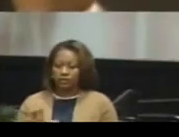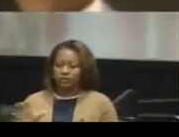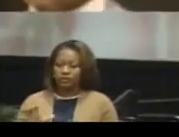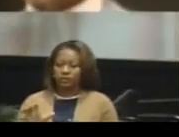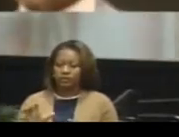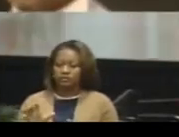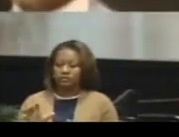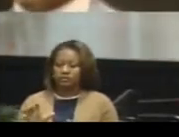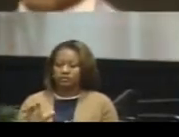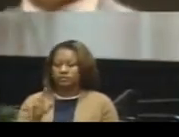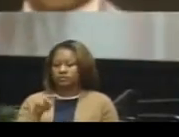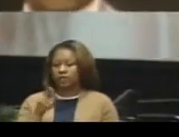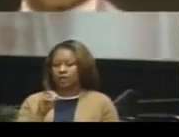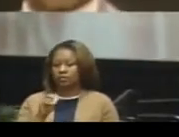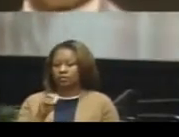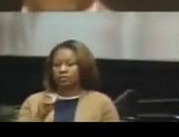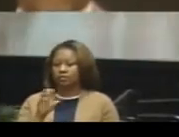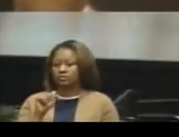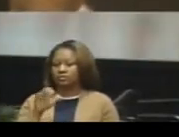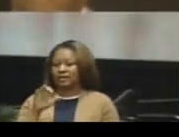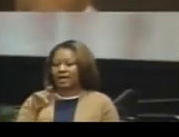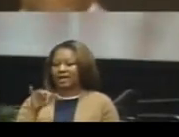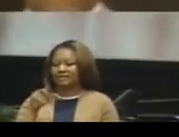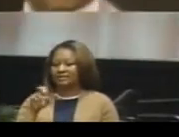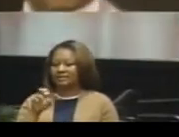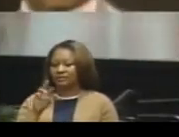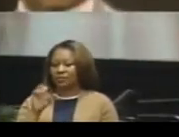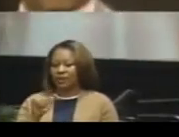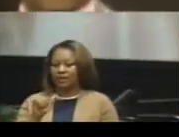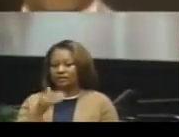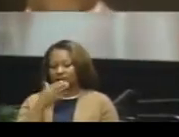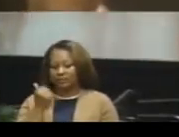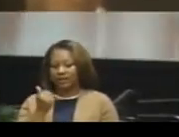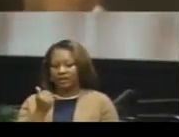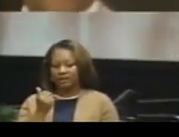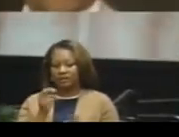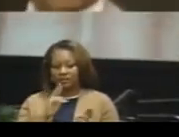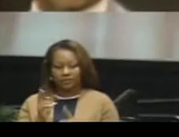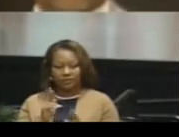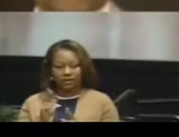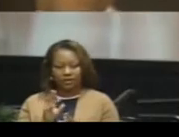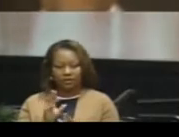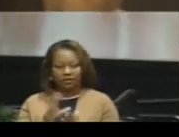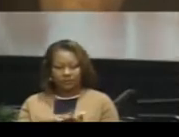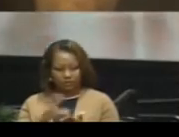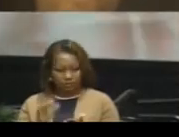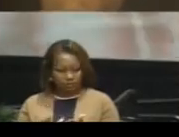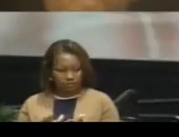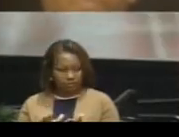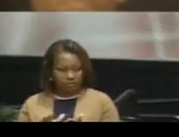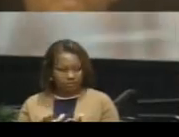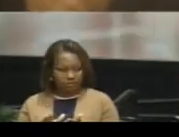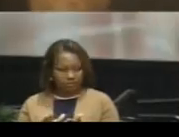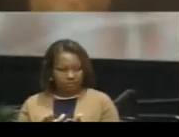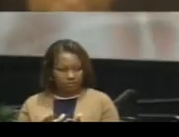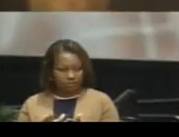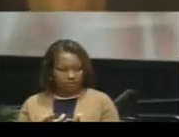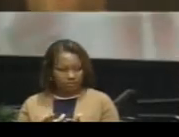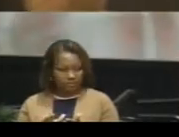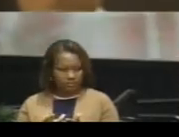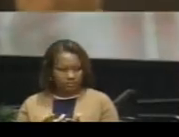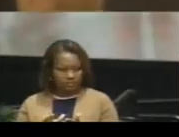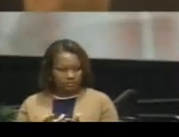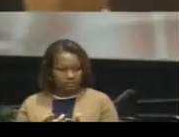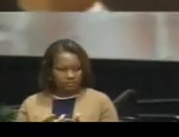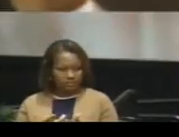prepare these teachers for the students that are to come so that they don't graduate the way that some of us have graduated?